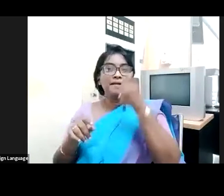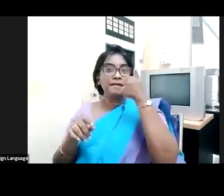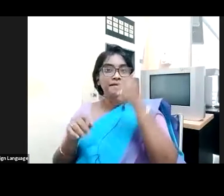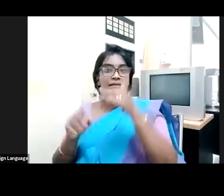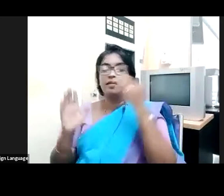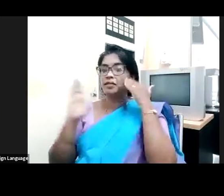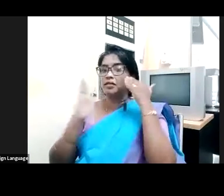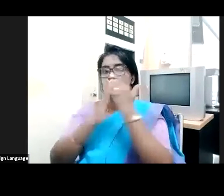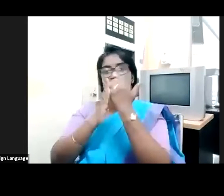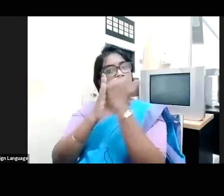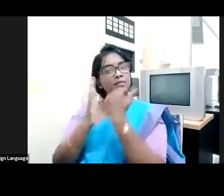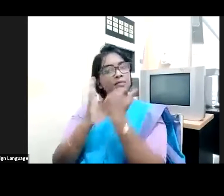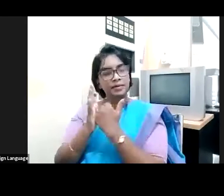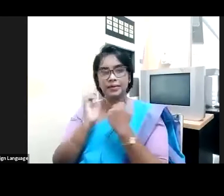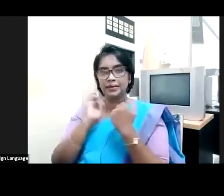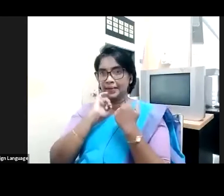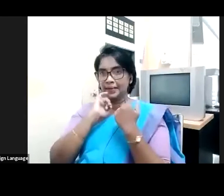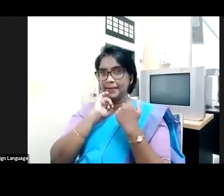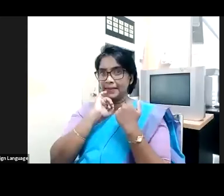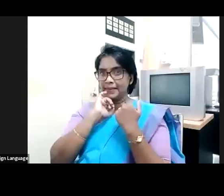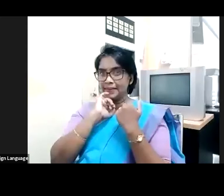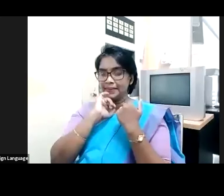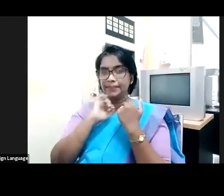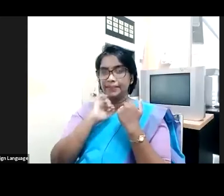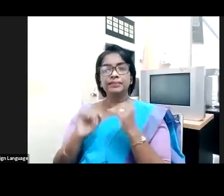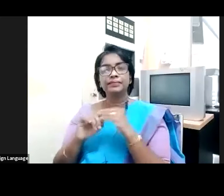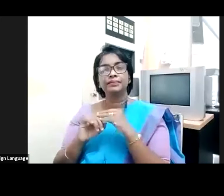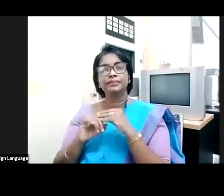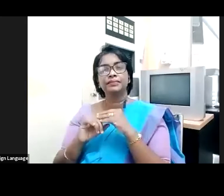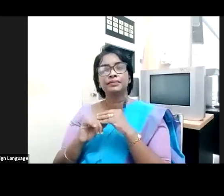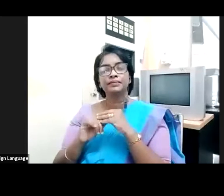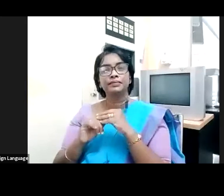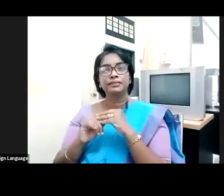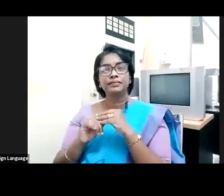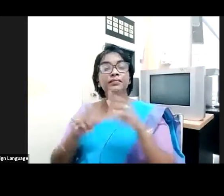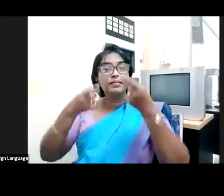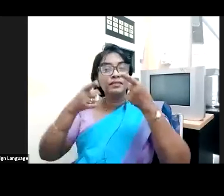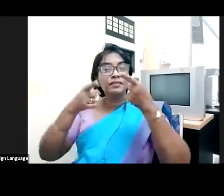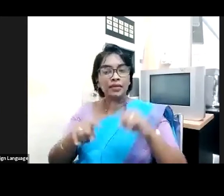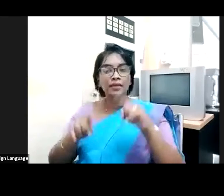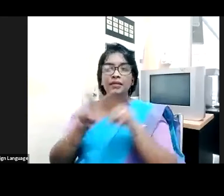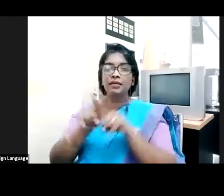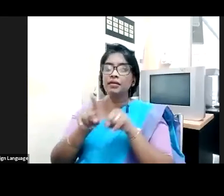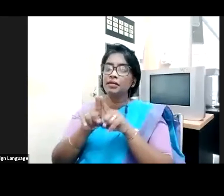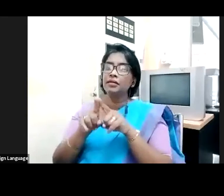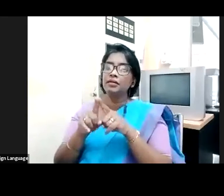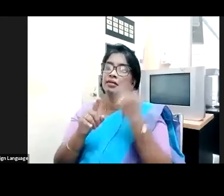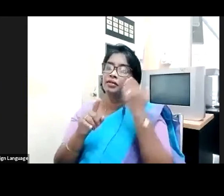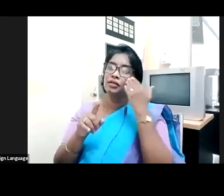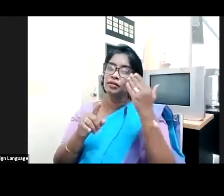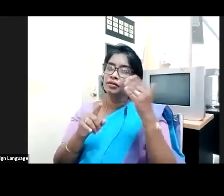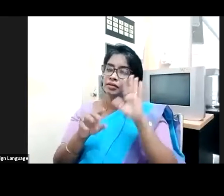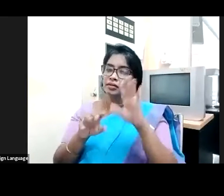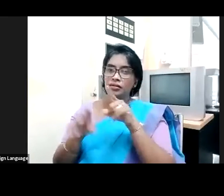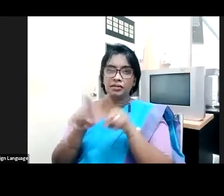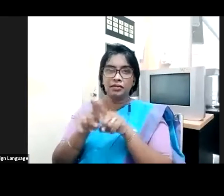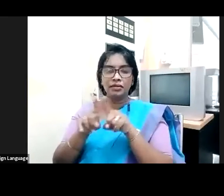In terms of the other element apart from cognitive, the interpersonal elements are also very